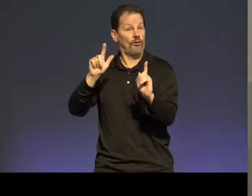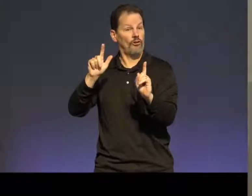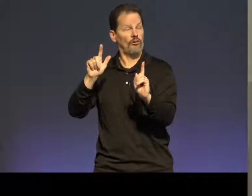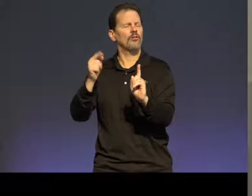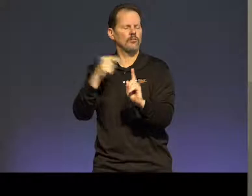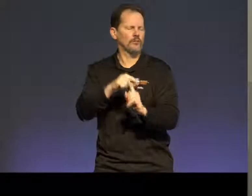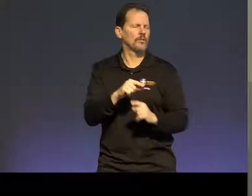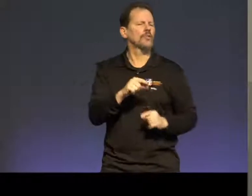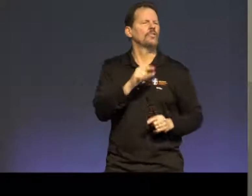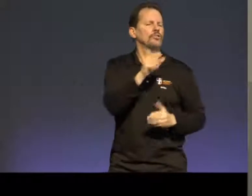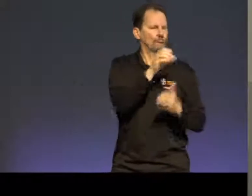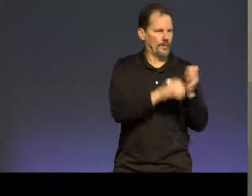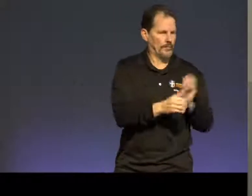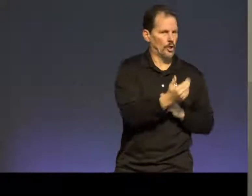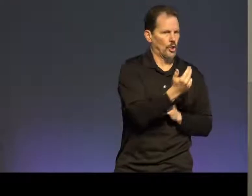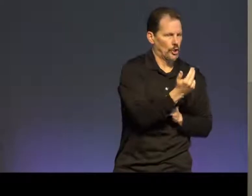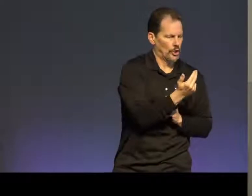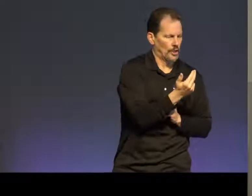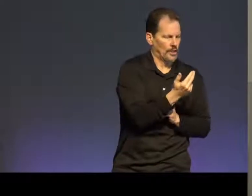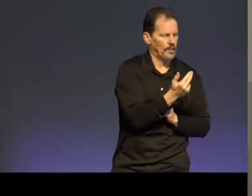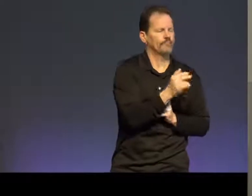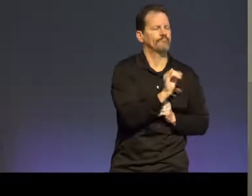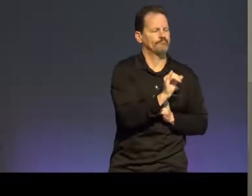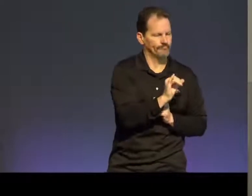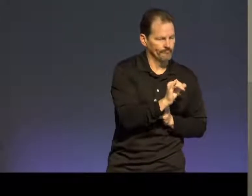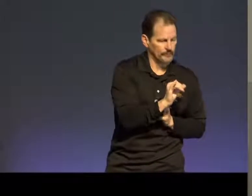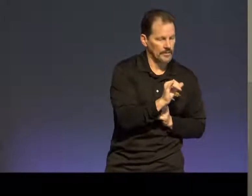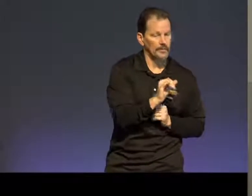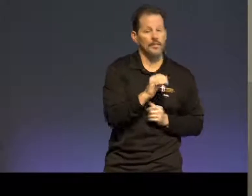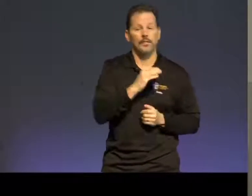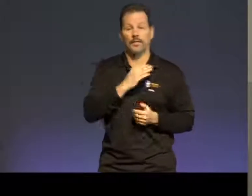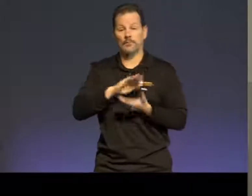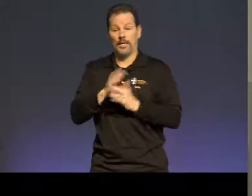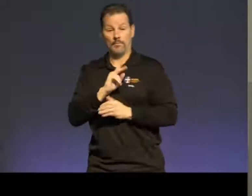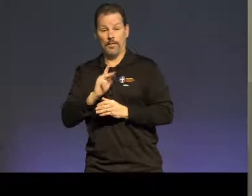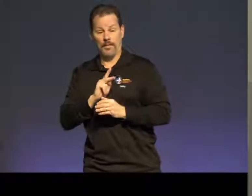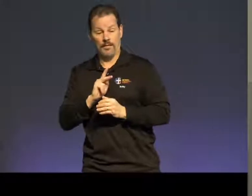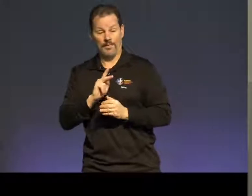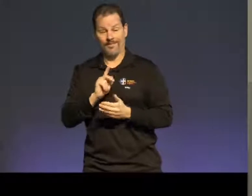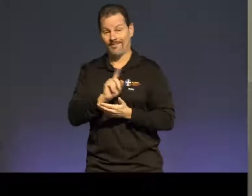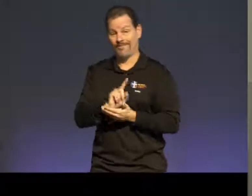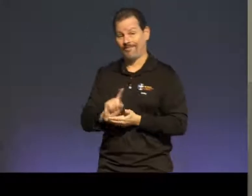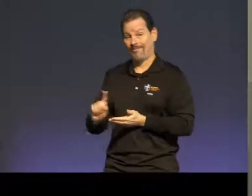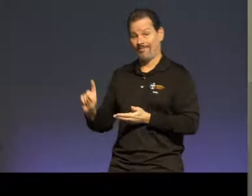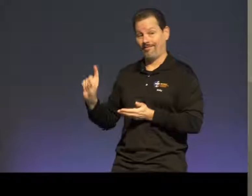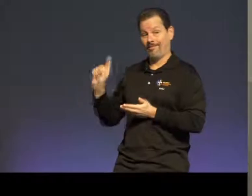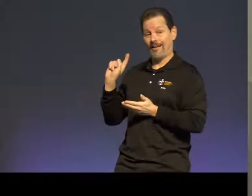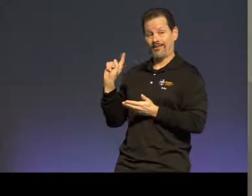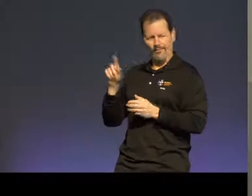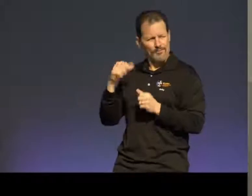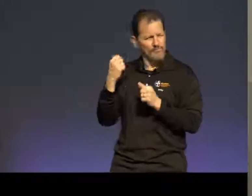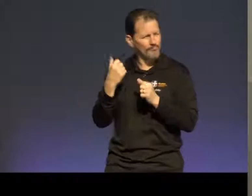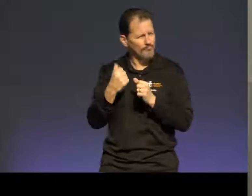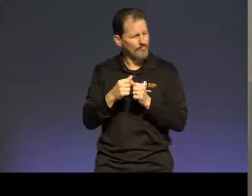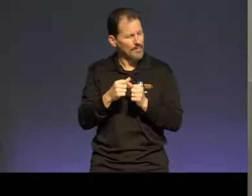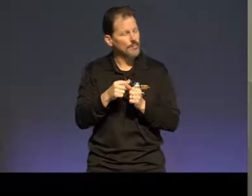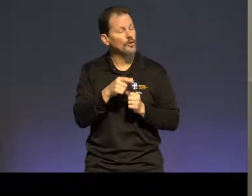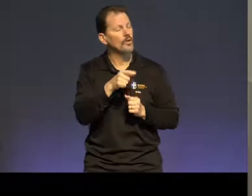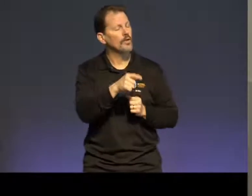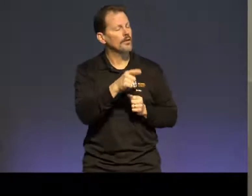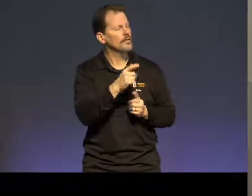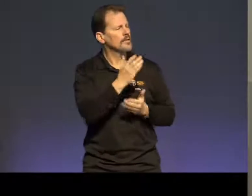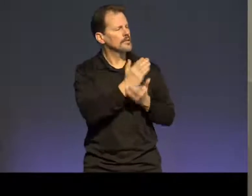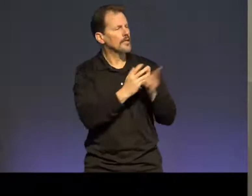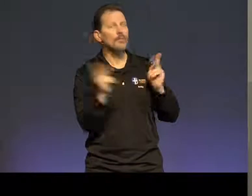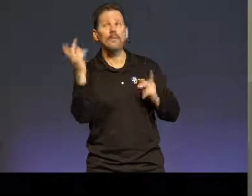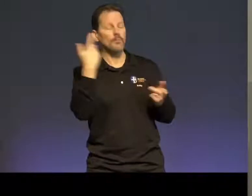chapter 13, has now become the king. Last time we spoke, I told you about there were some people who God placed in their heart to go with him and